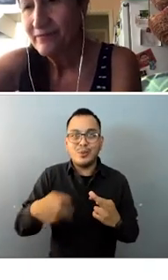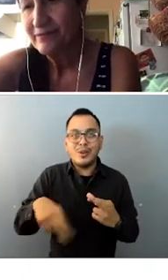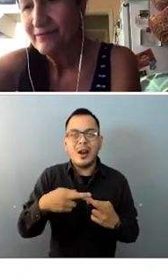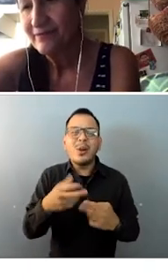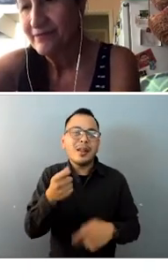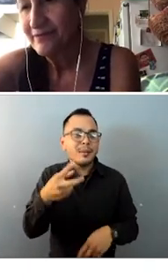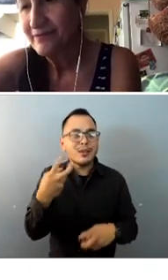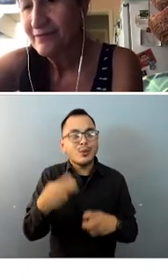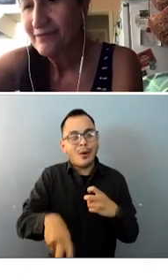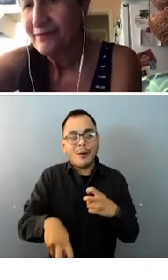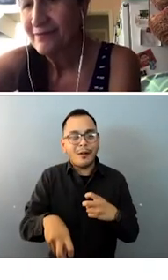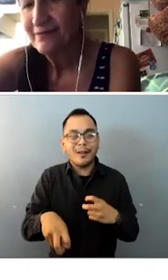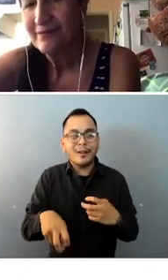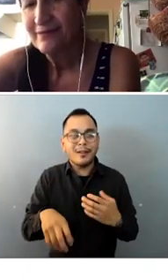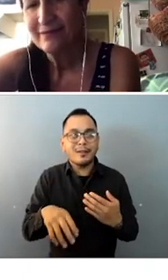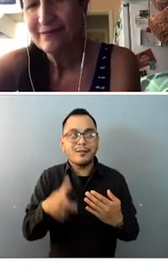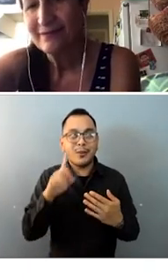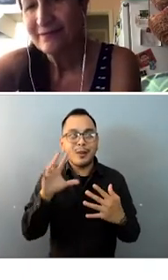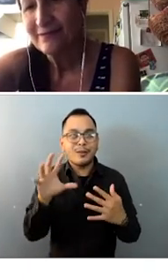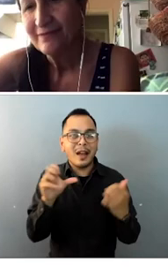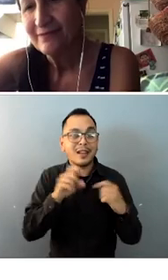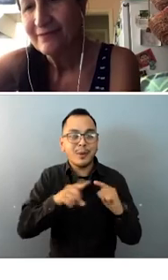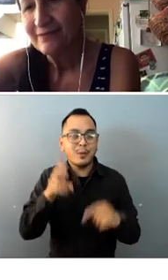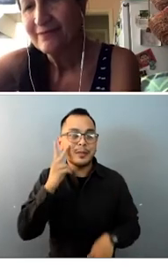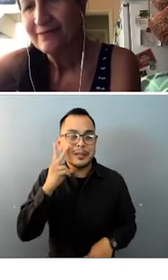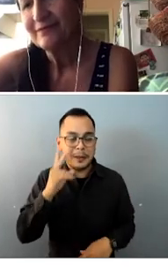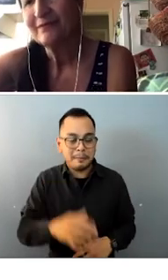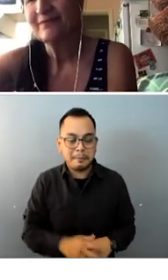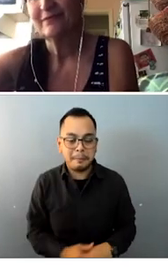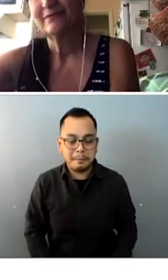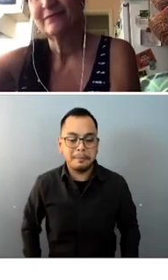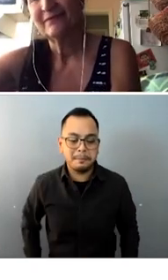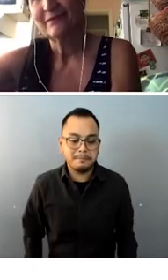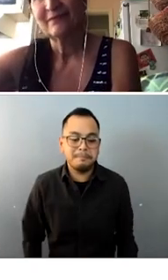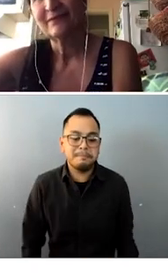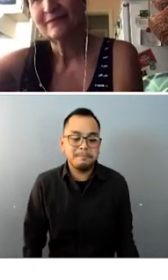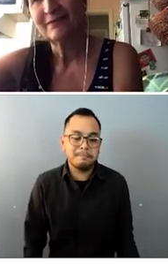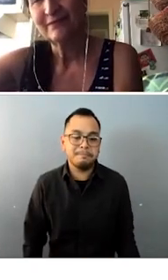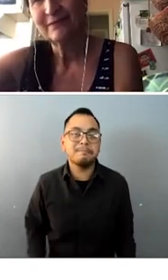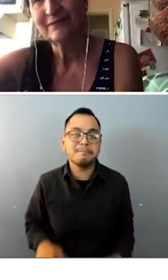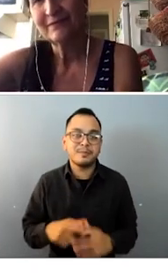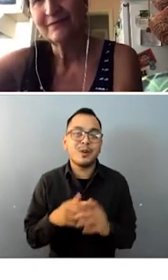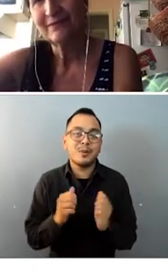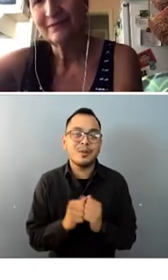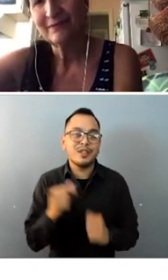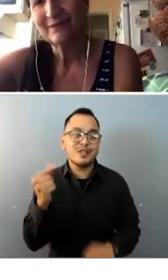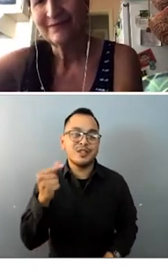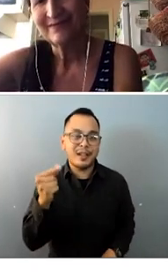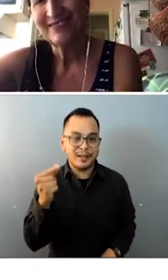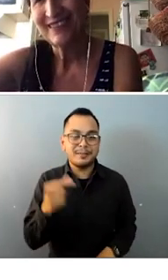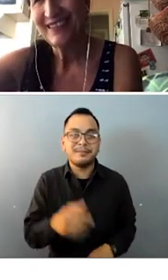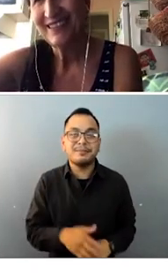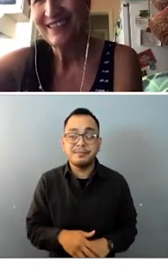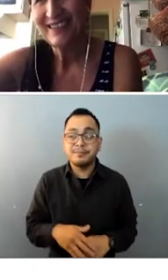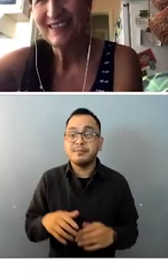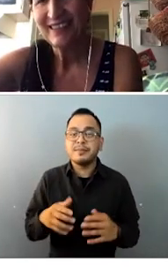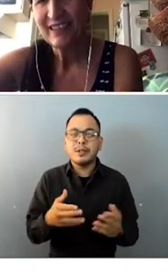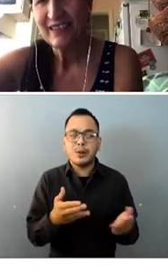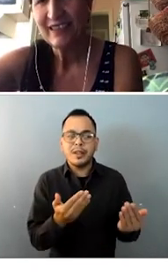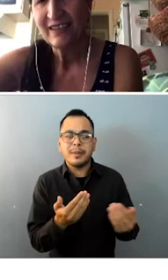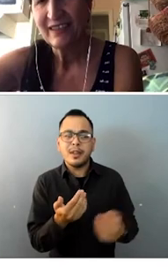a little too hard for doing quickly, but let's just see what we could come up with. All right. So I'm going to start with you, Gisella. Give me